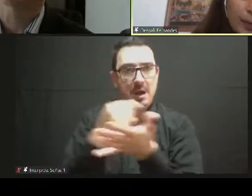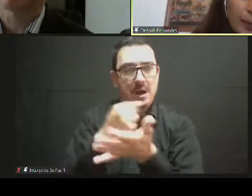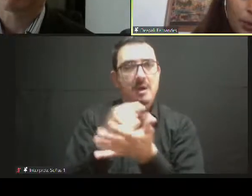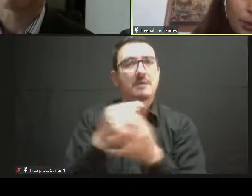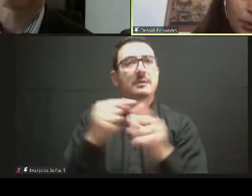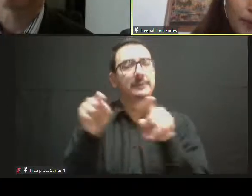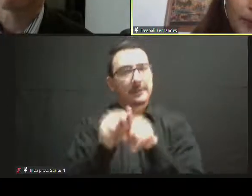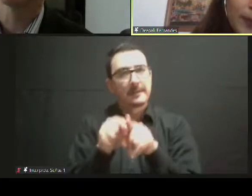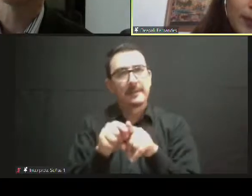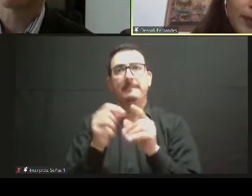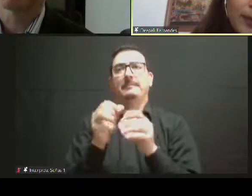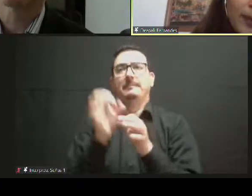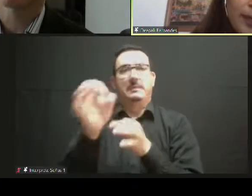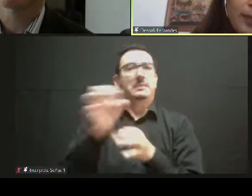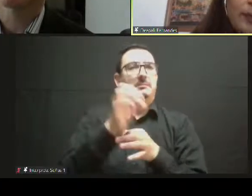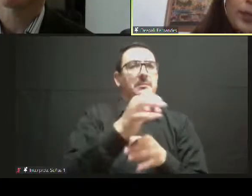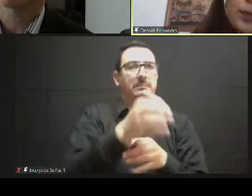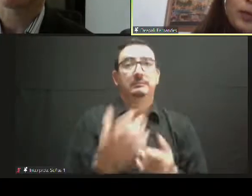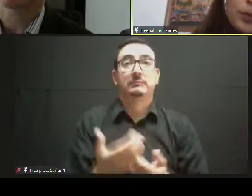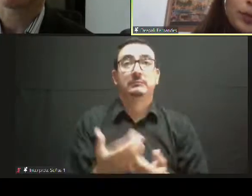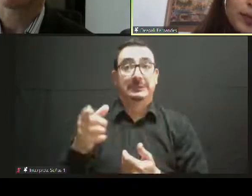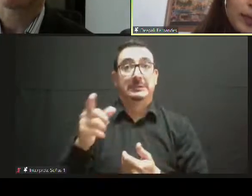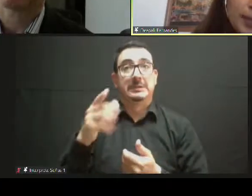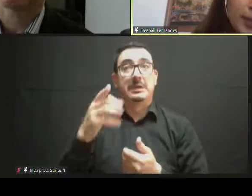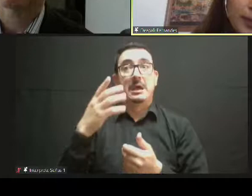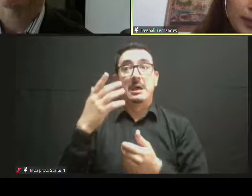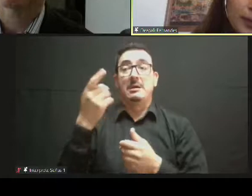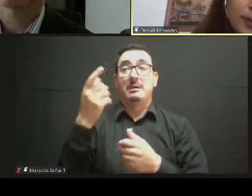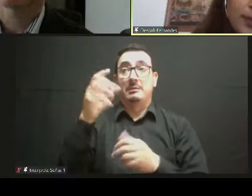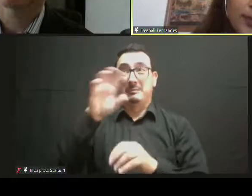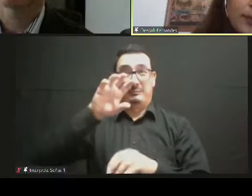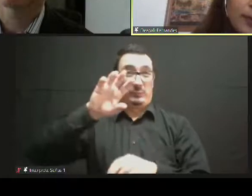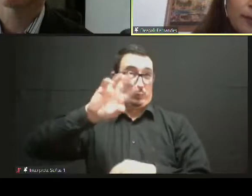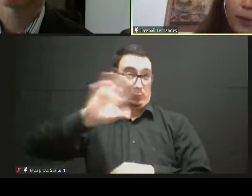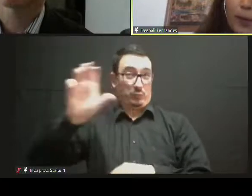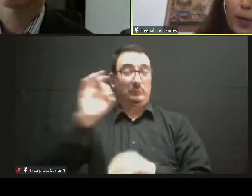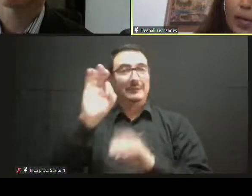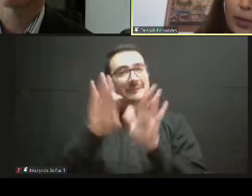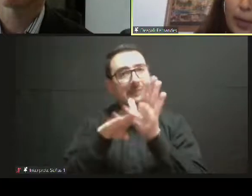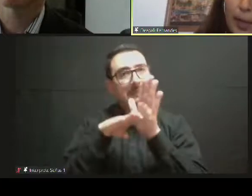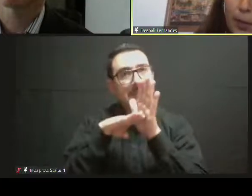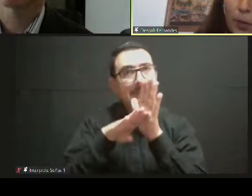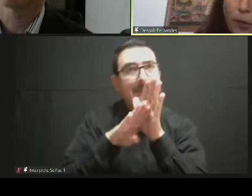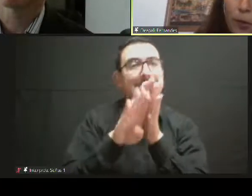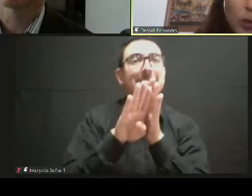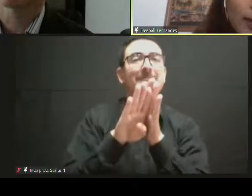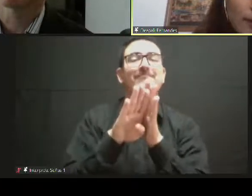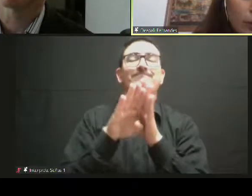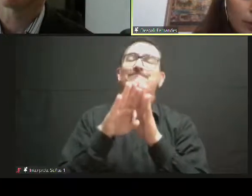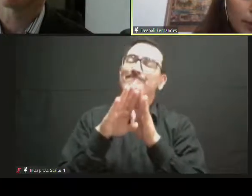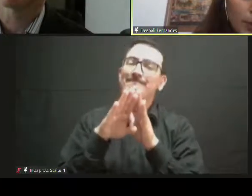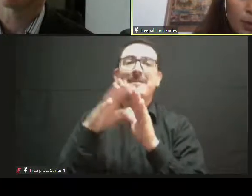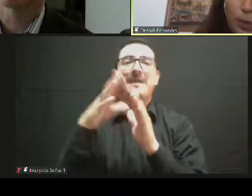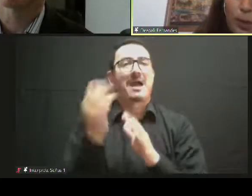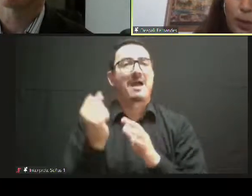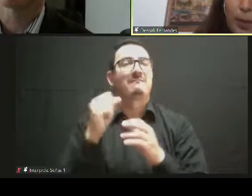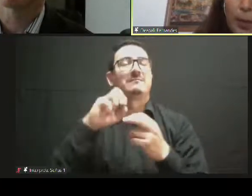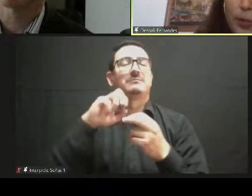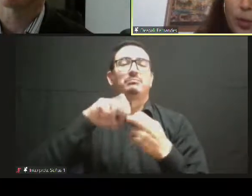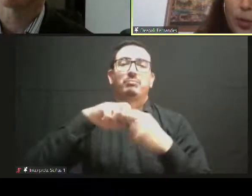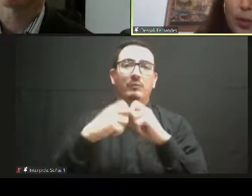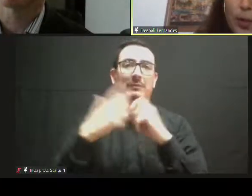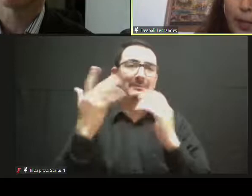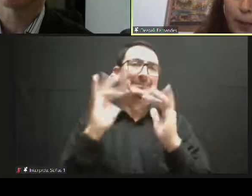ICT infrastructure. And if we look at both these indicators, in the case of Africa, outside of mobile phone penetration,